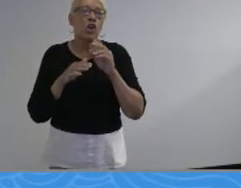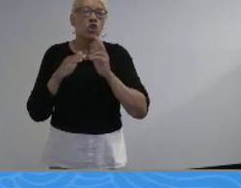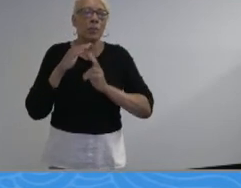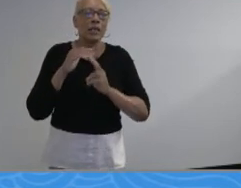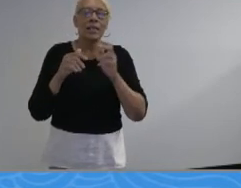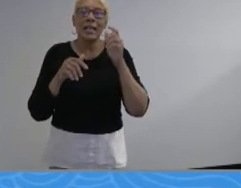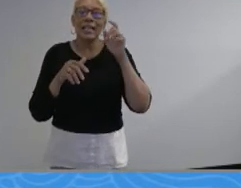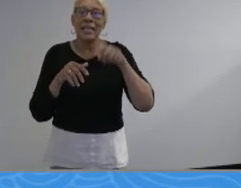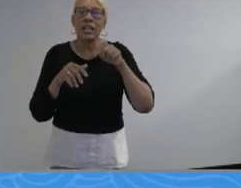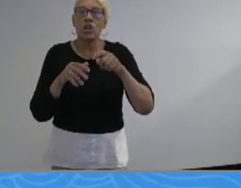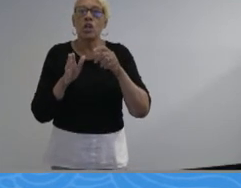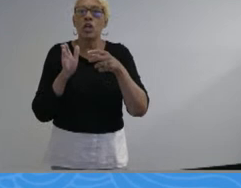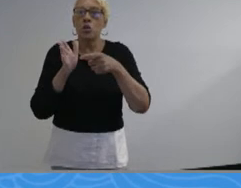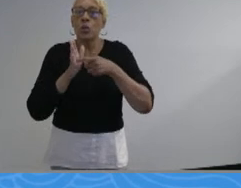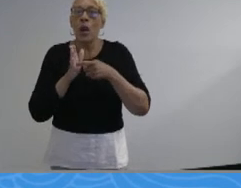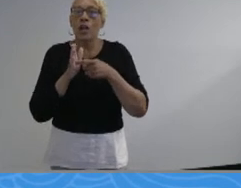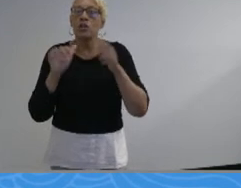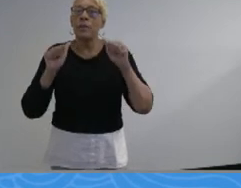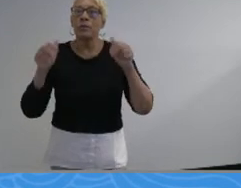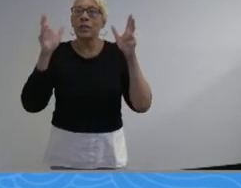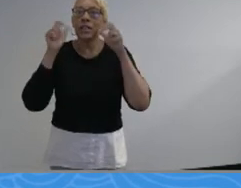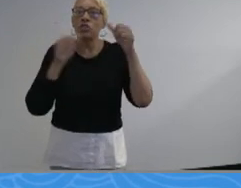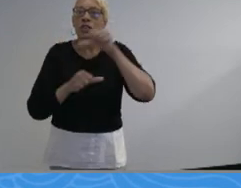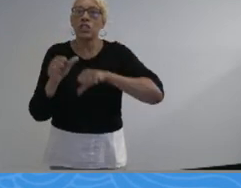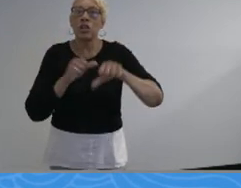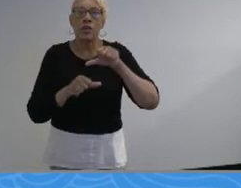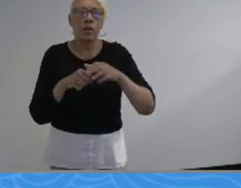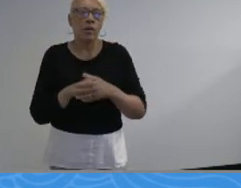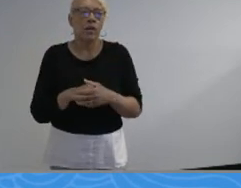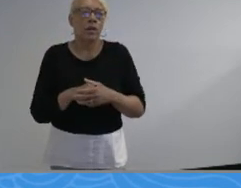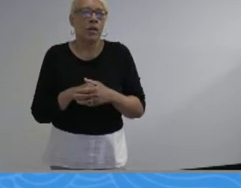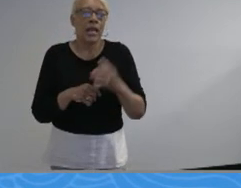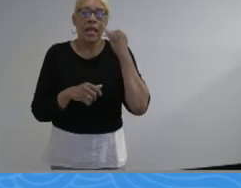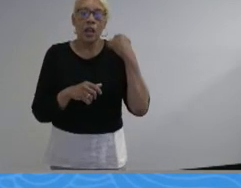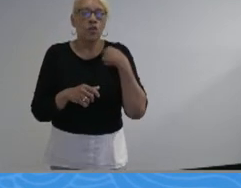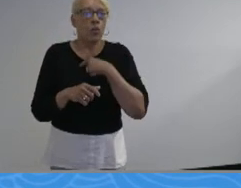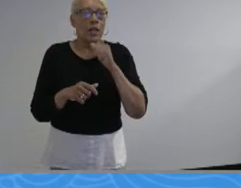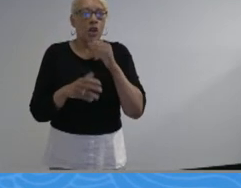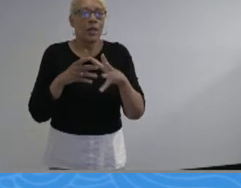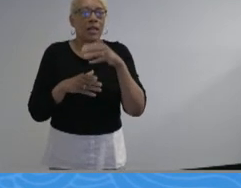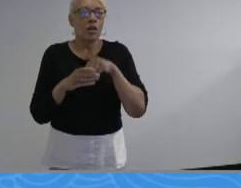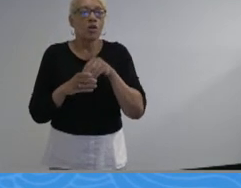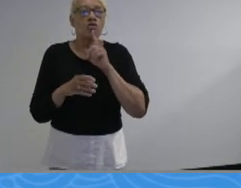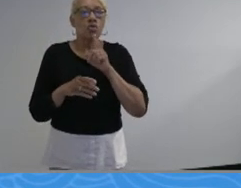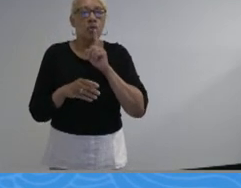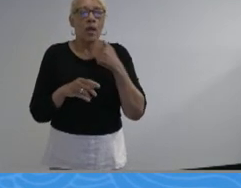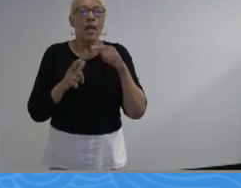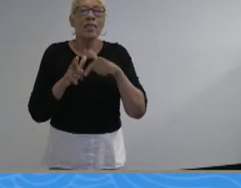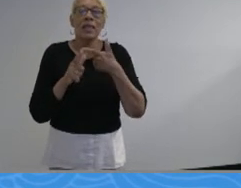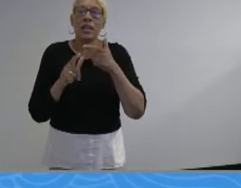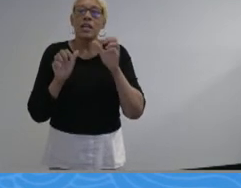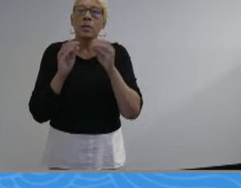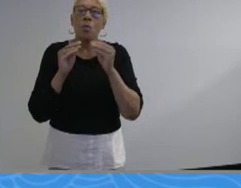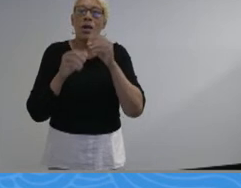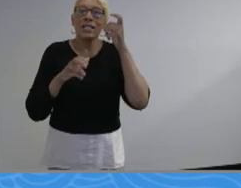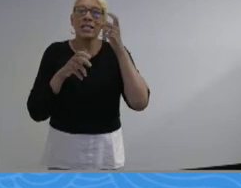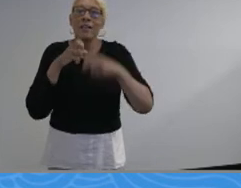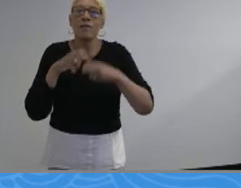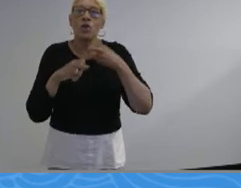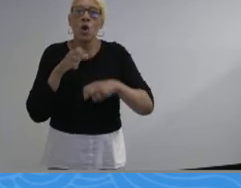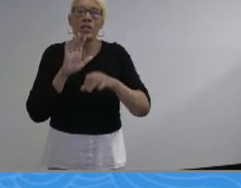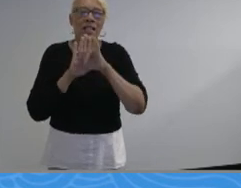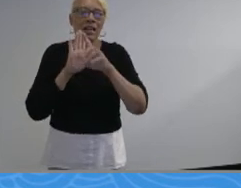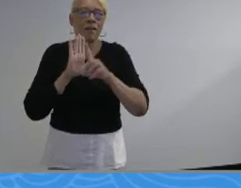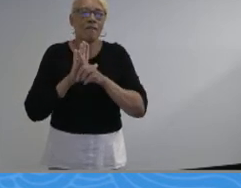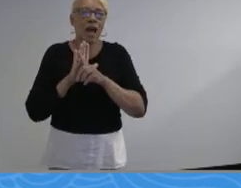to effectively engage others. When we don't engage authentically, it is more difficult to identify and address root causes